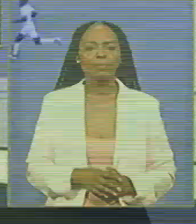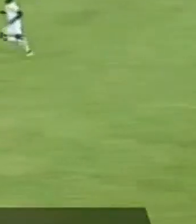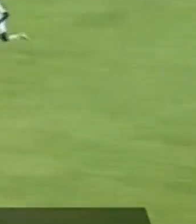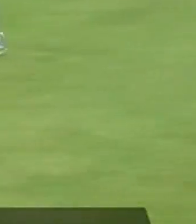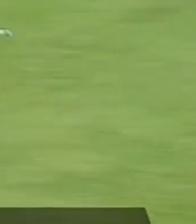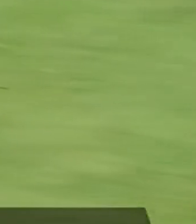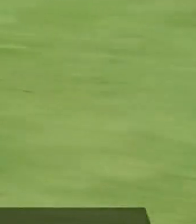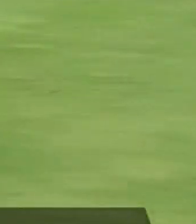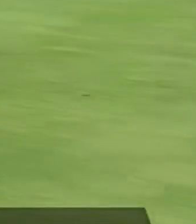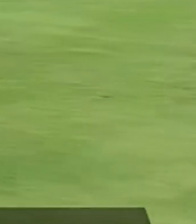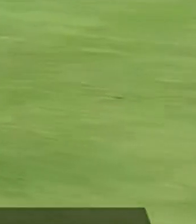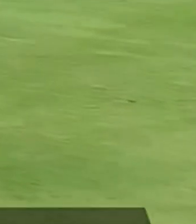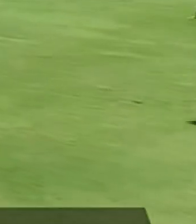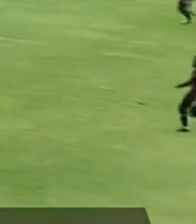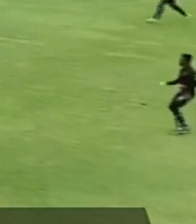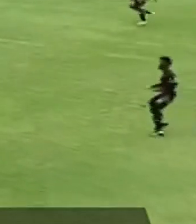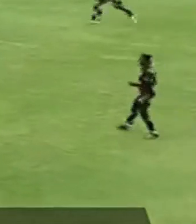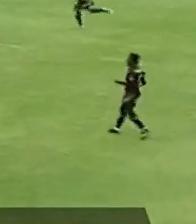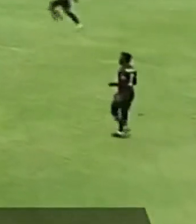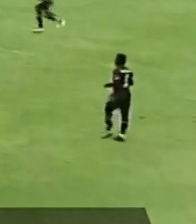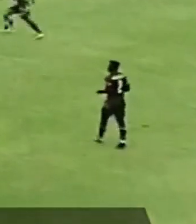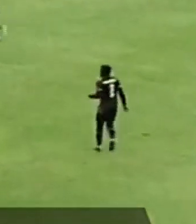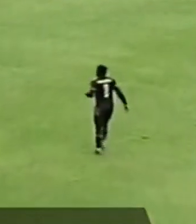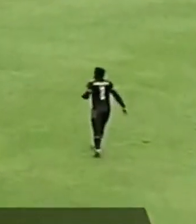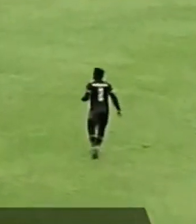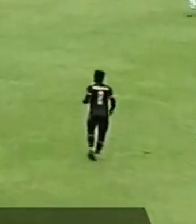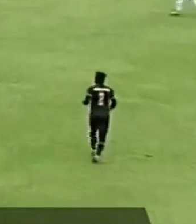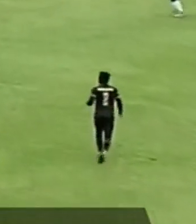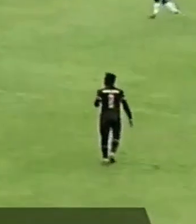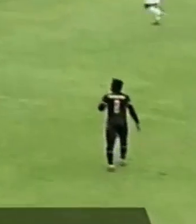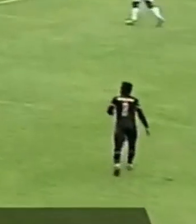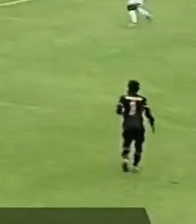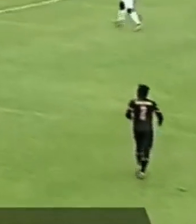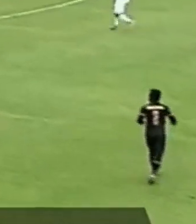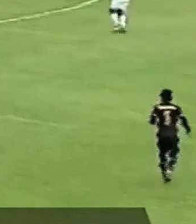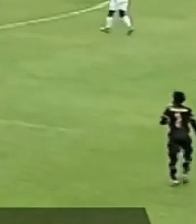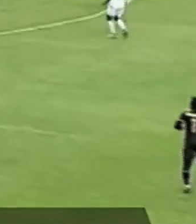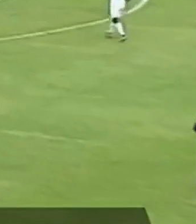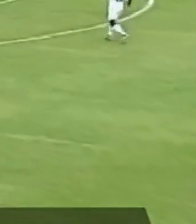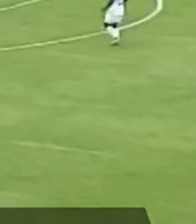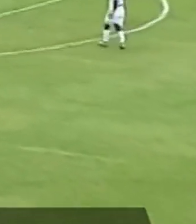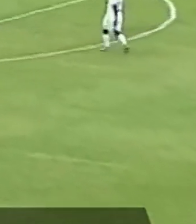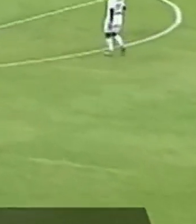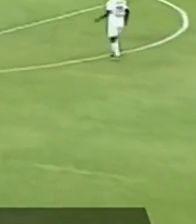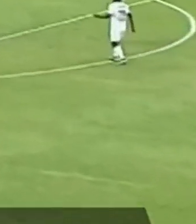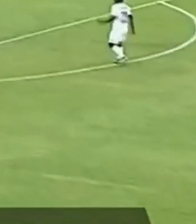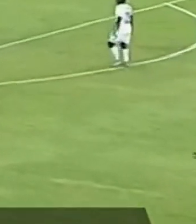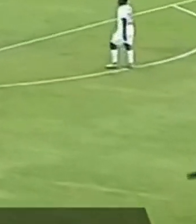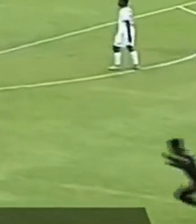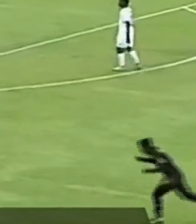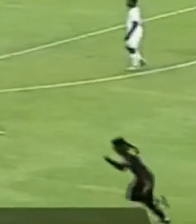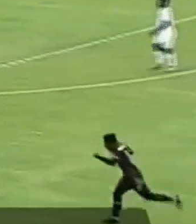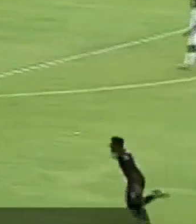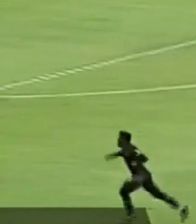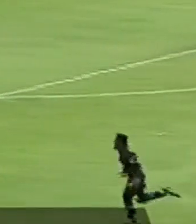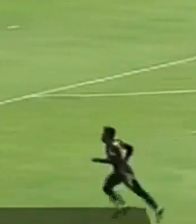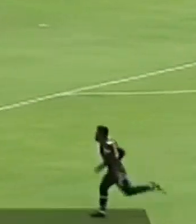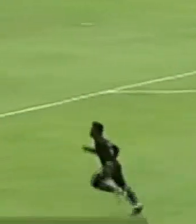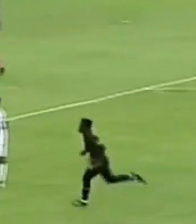up Menzi Masuku instead, who scored a goal against Cape Town Spurs in their previous match. This is brilliant work done by